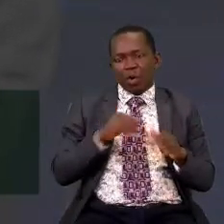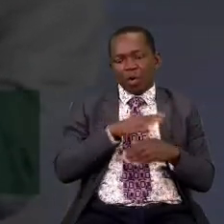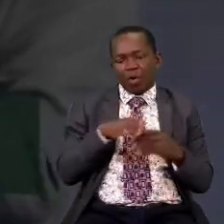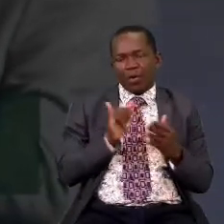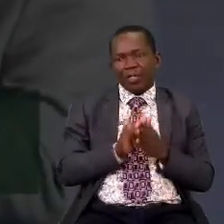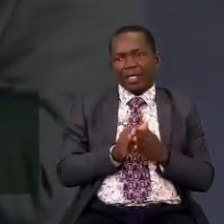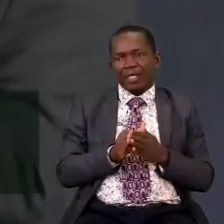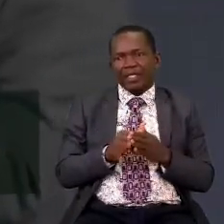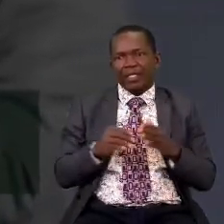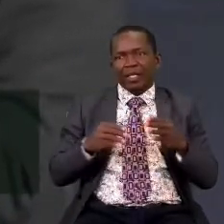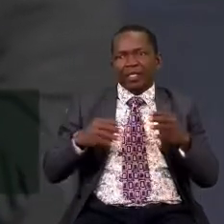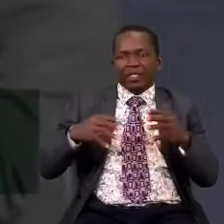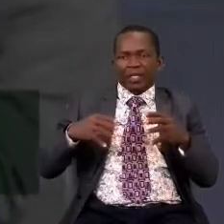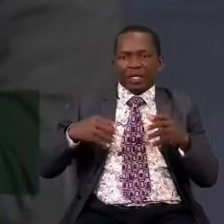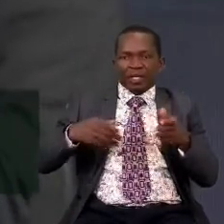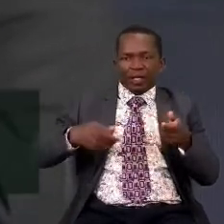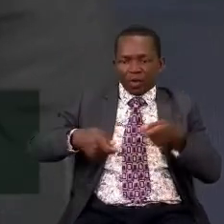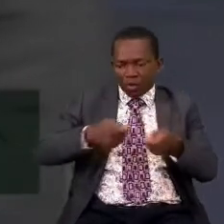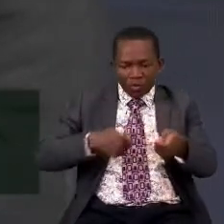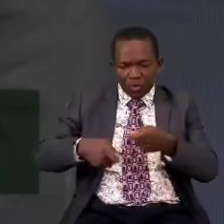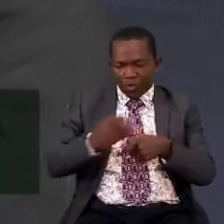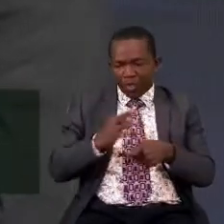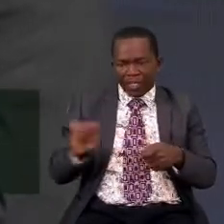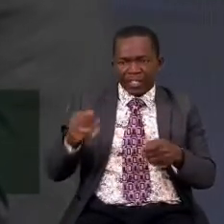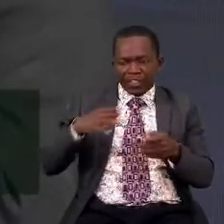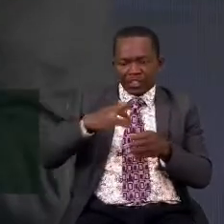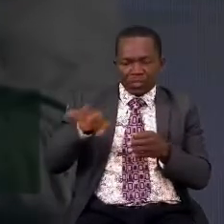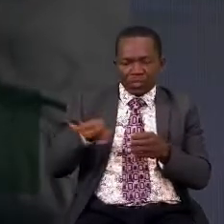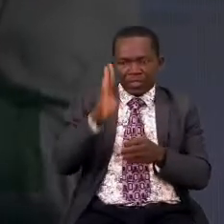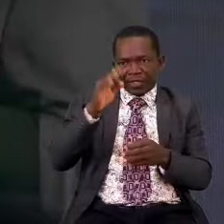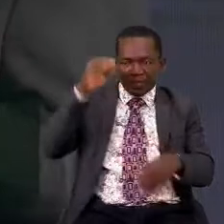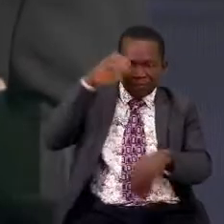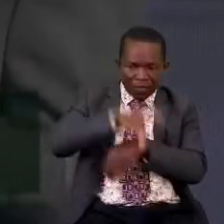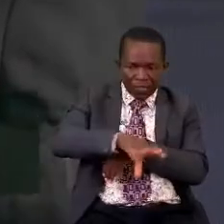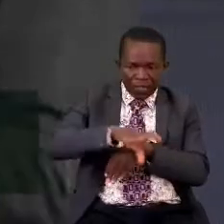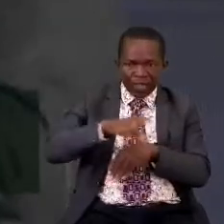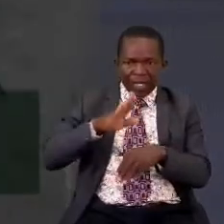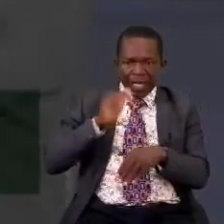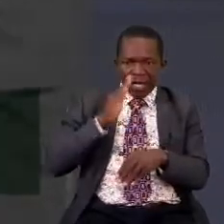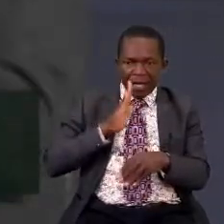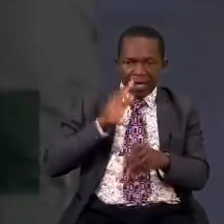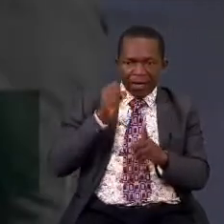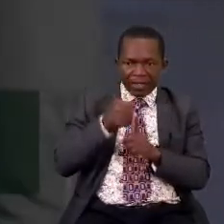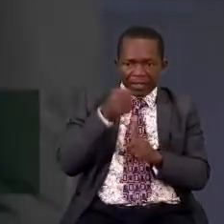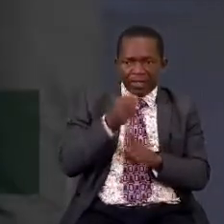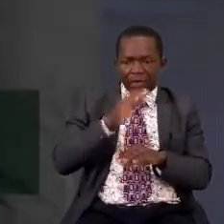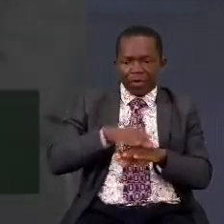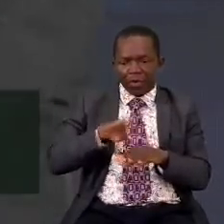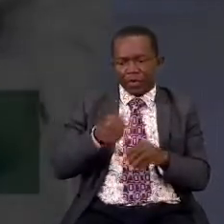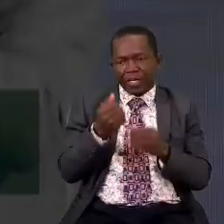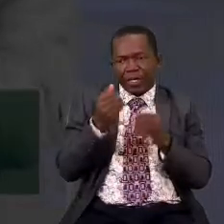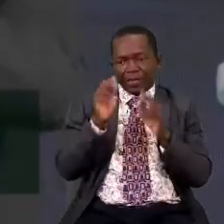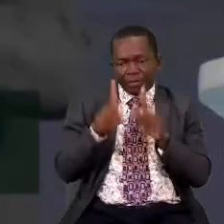on other people and creating a kind of ministry for ourselves, all that will vanish